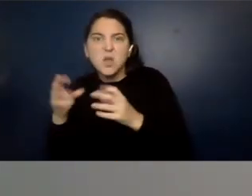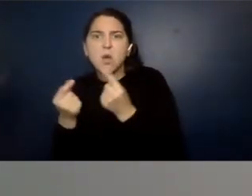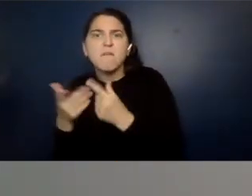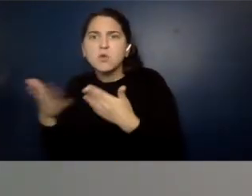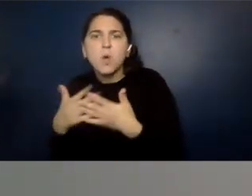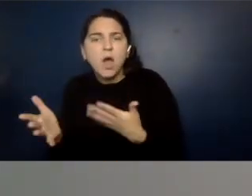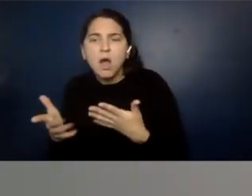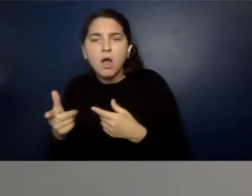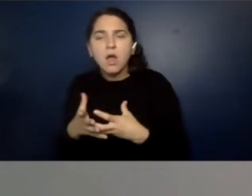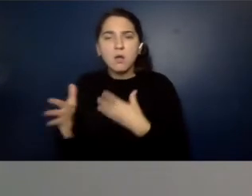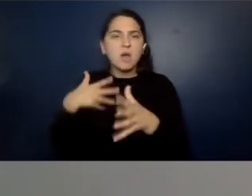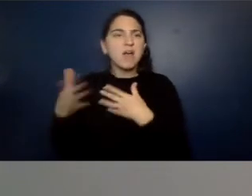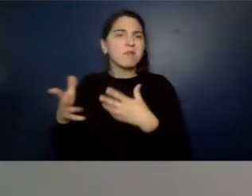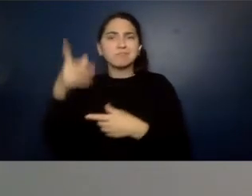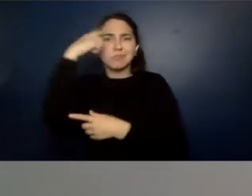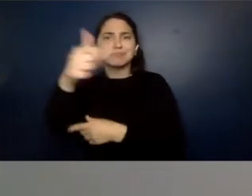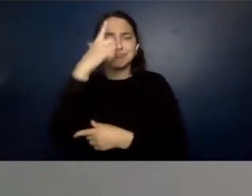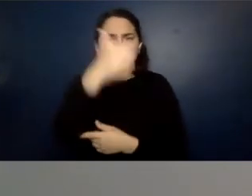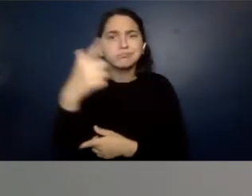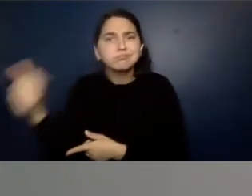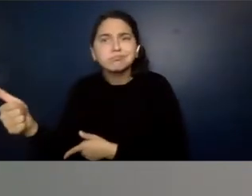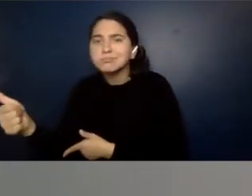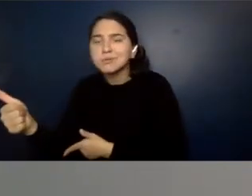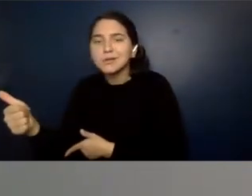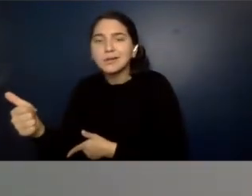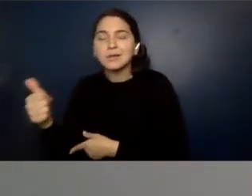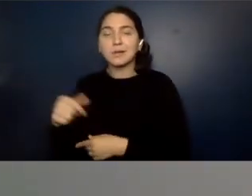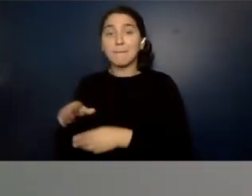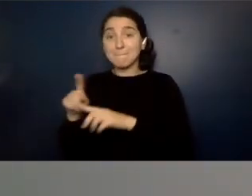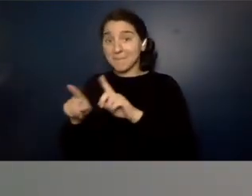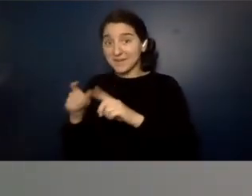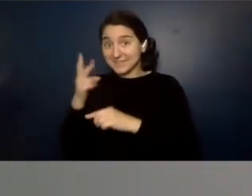season. We seem to have been in the most trouble.